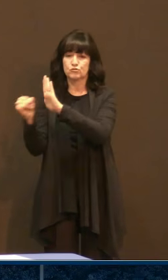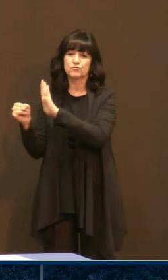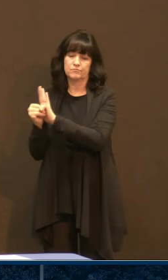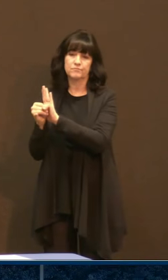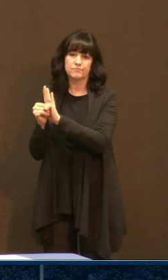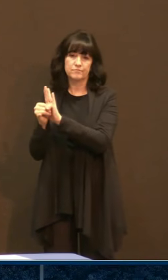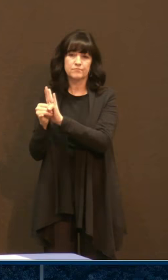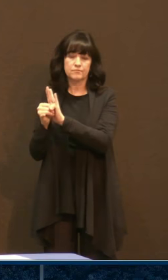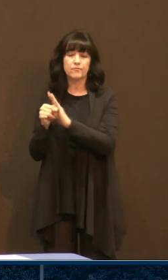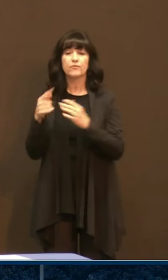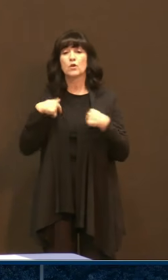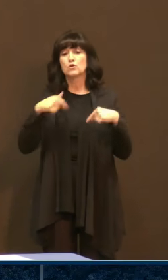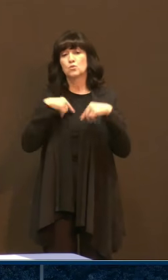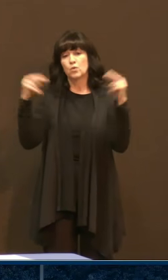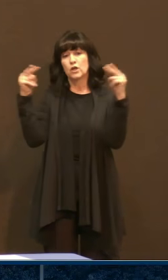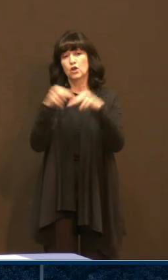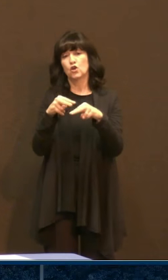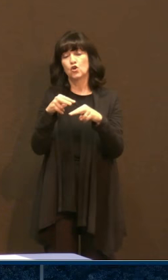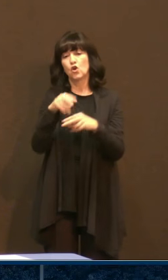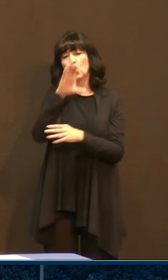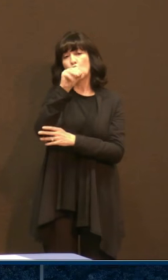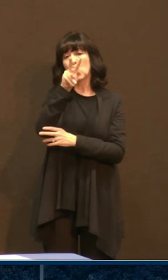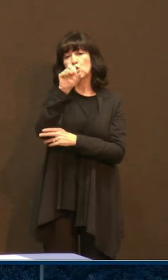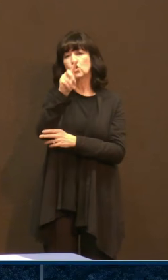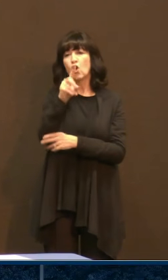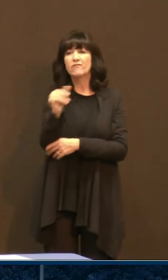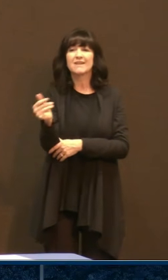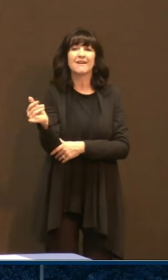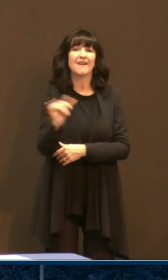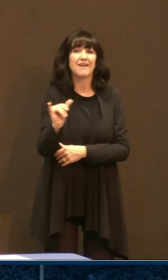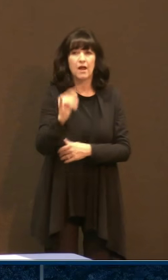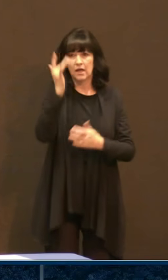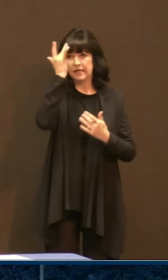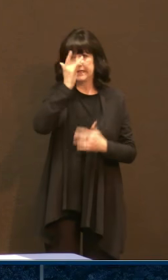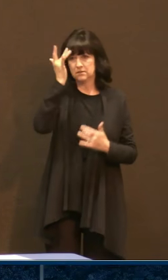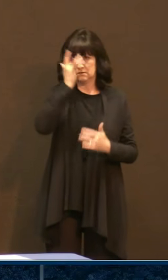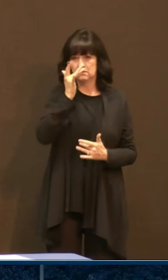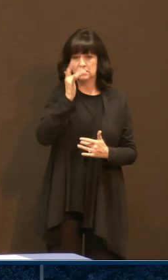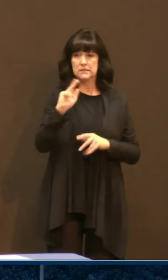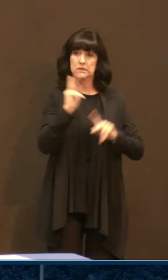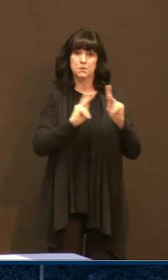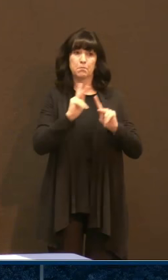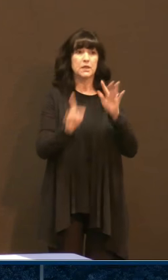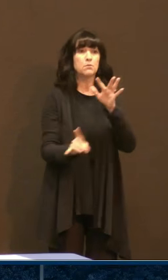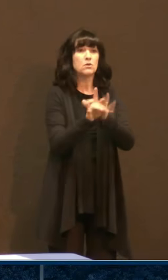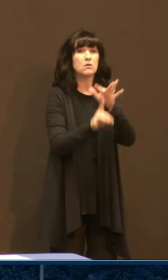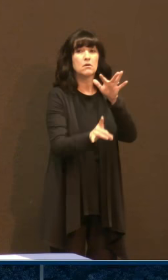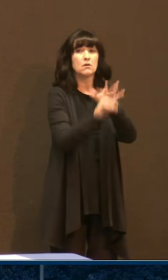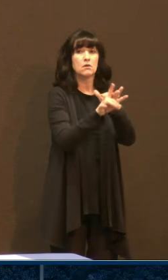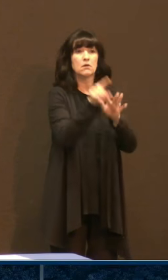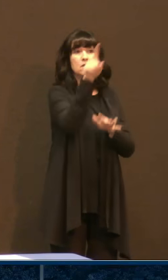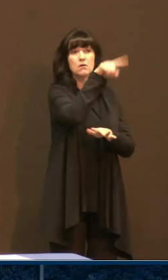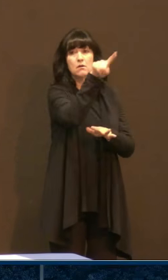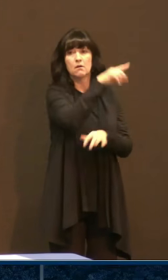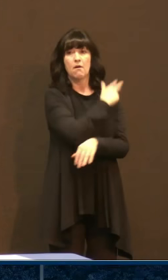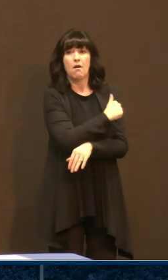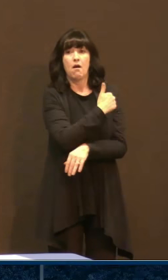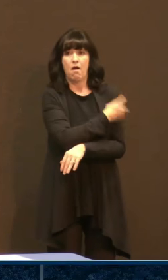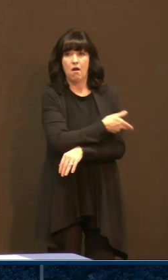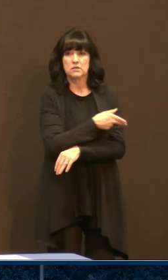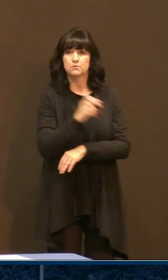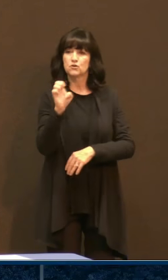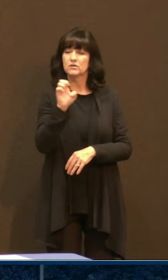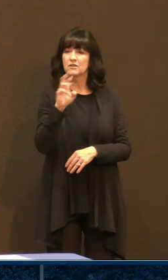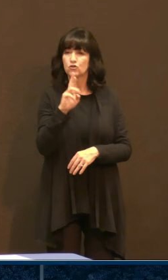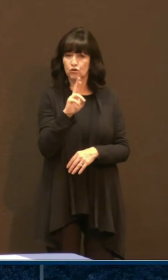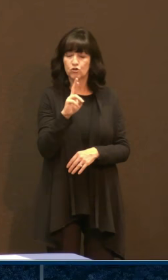at something called COVID-like illness in emergency departments is something we're now tracking. Of